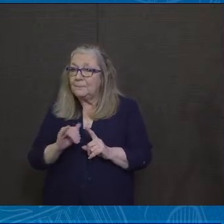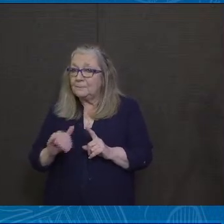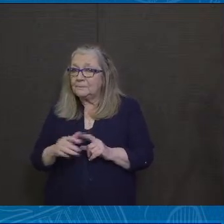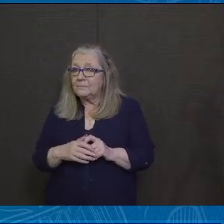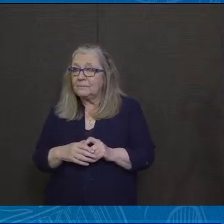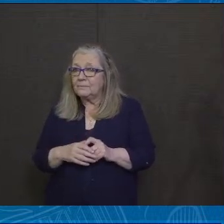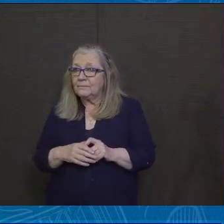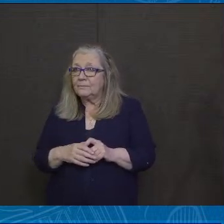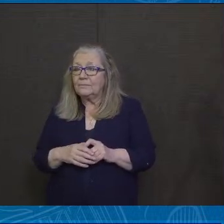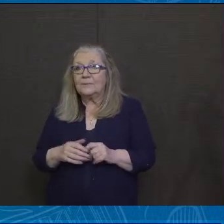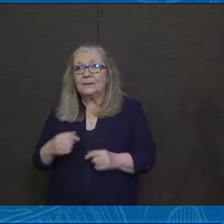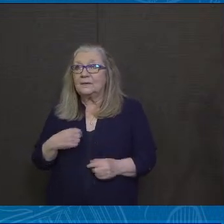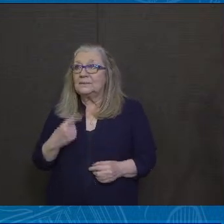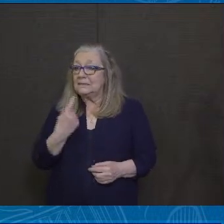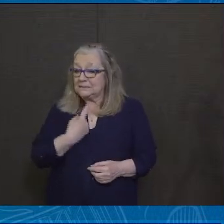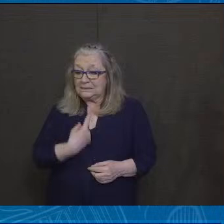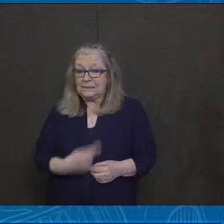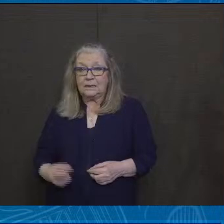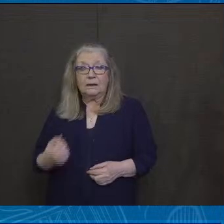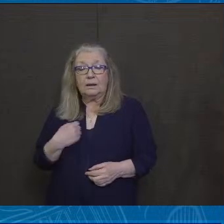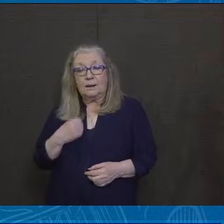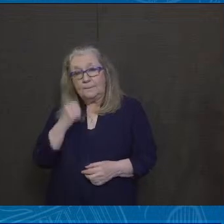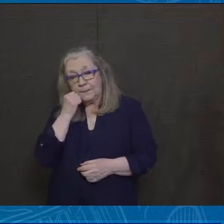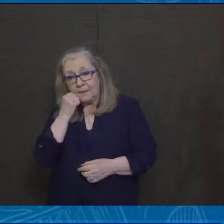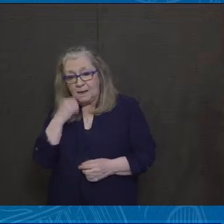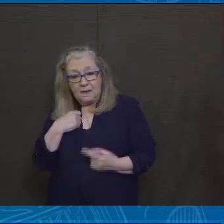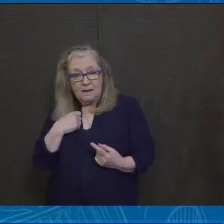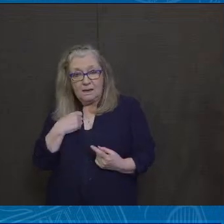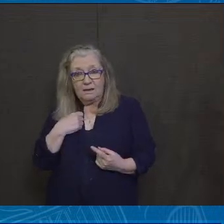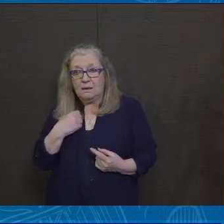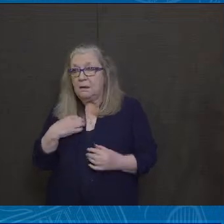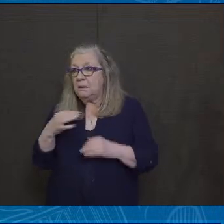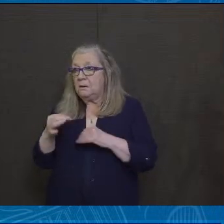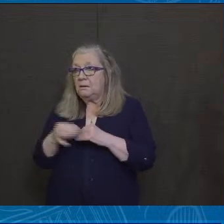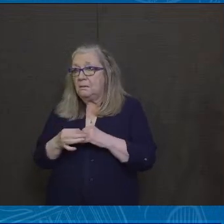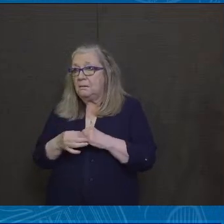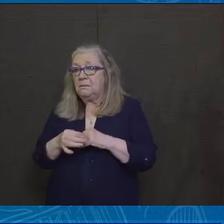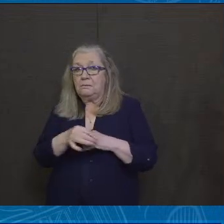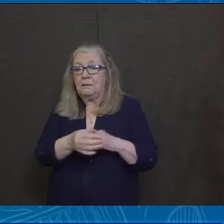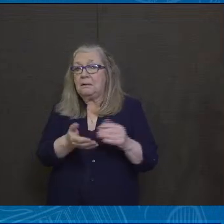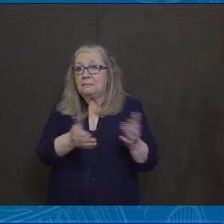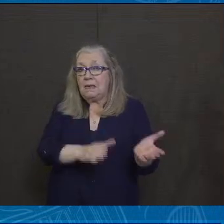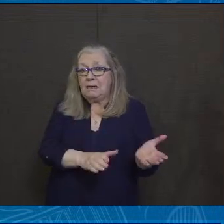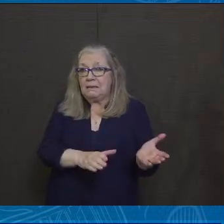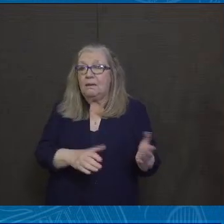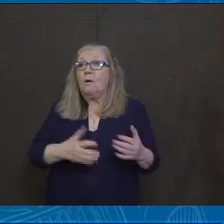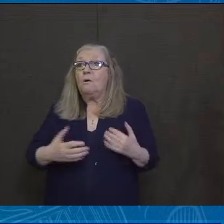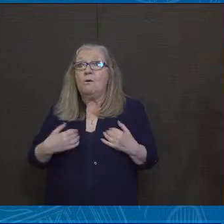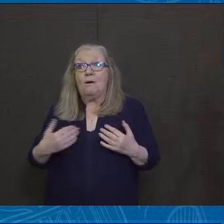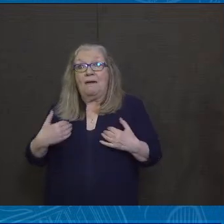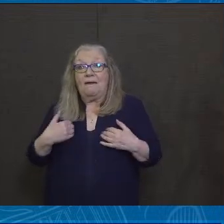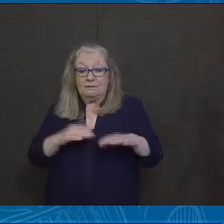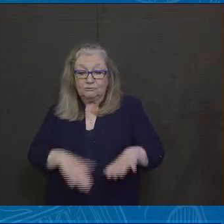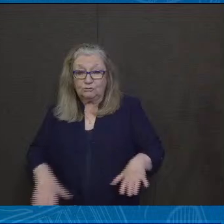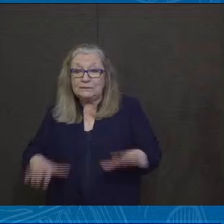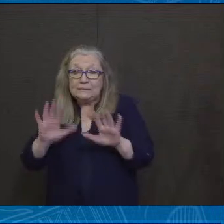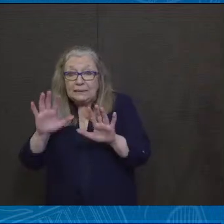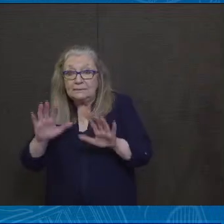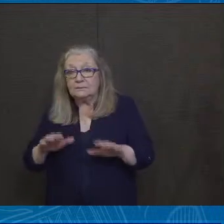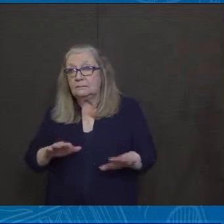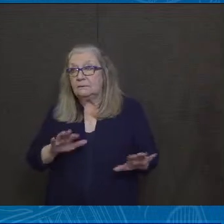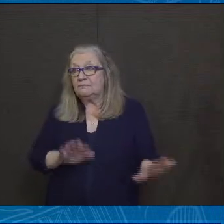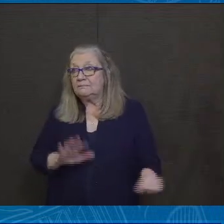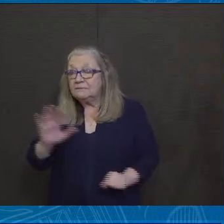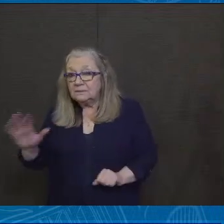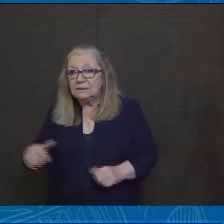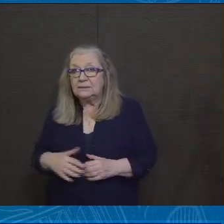Different when you are a single mother, you are a widow. Different when you are a mother of 10, 15 children, if you're educated or